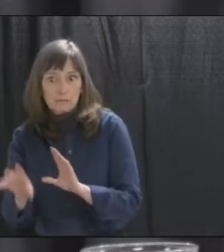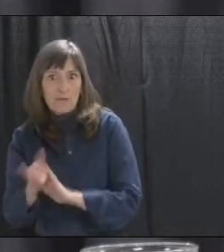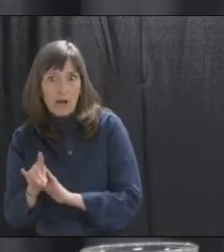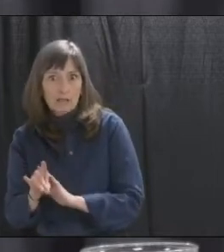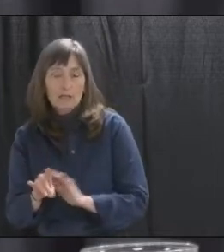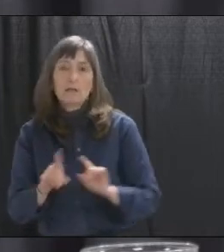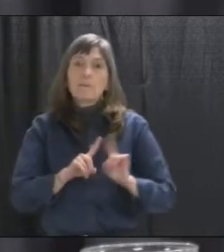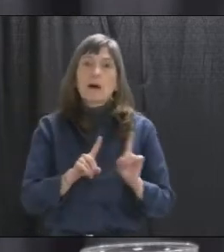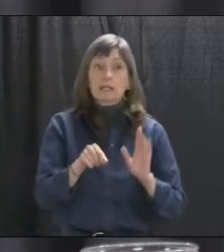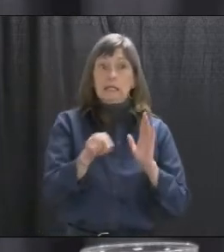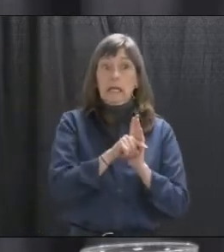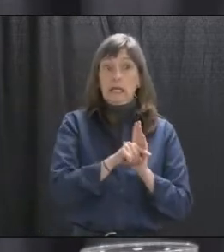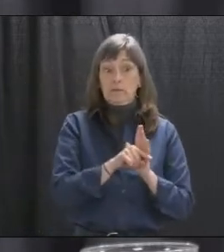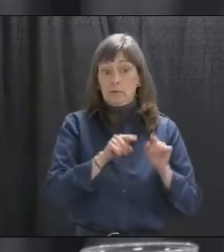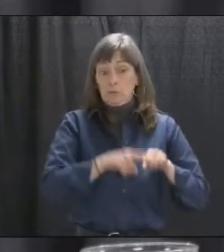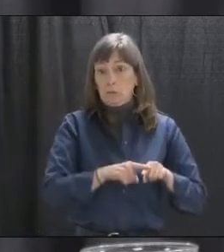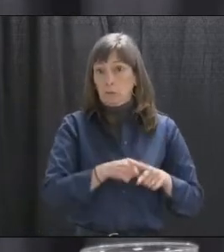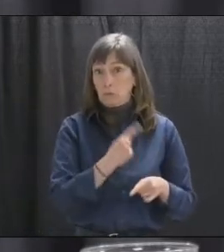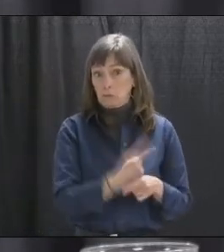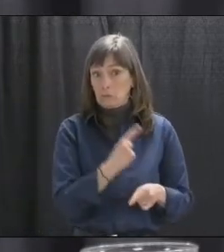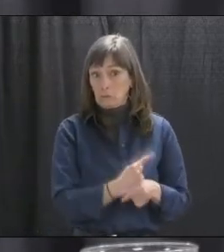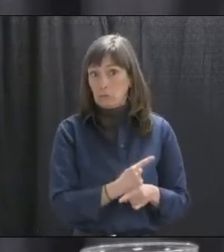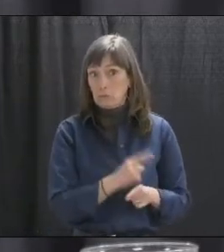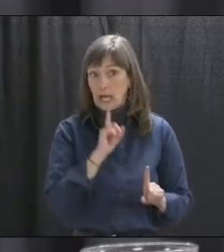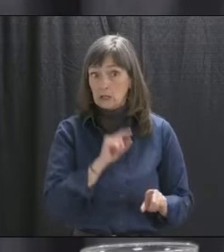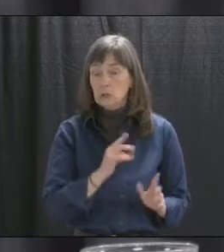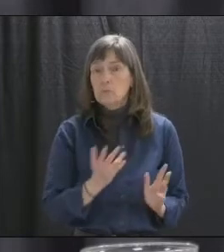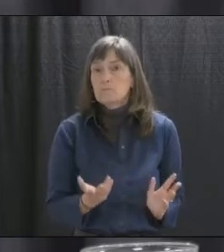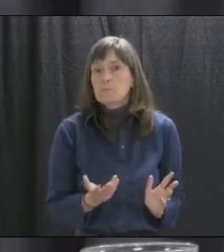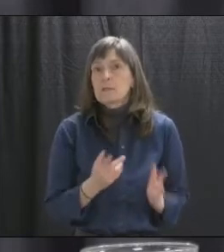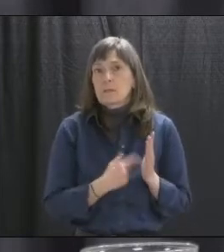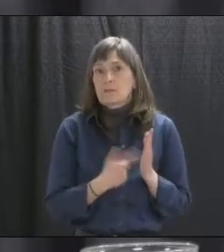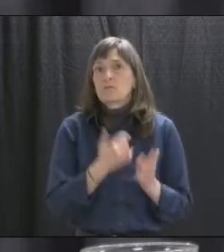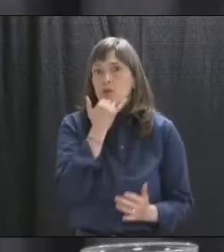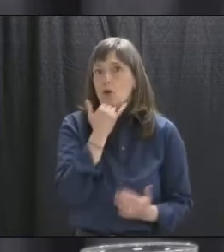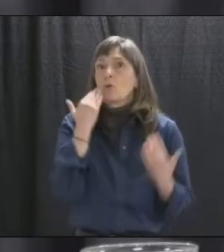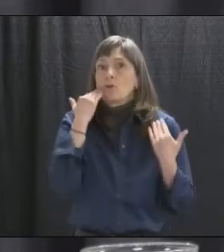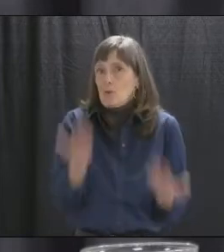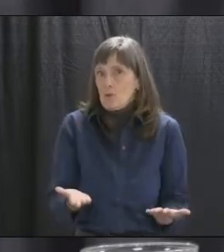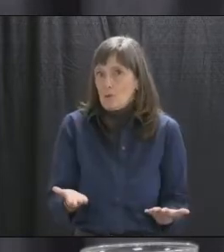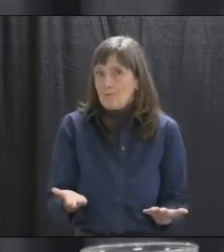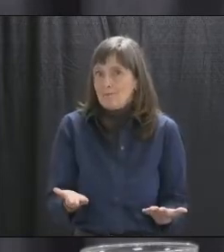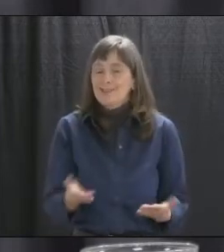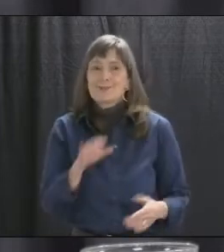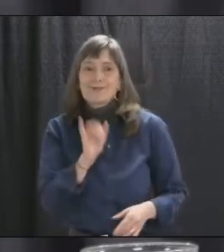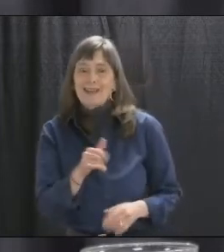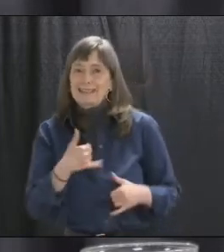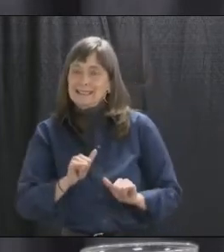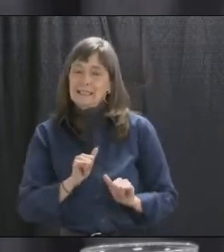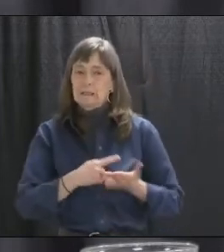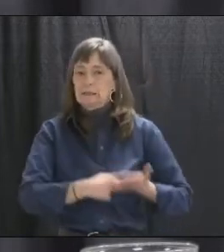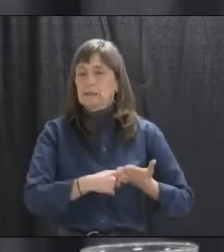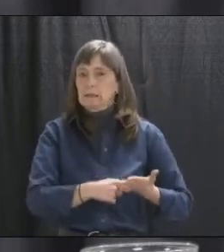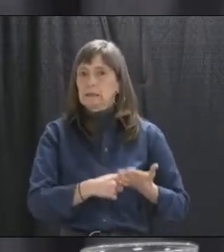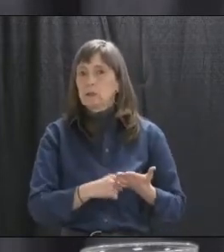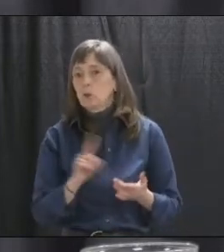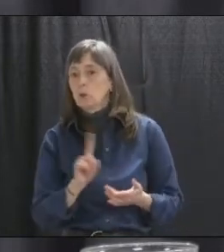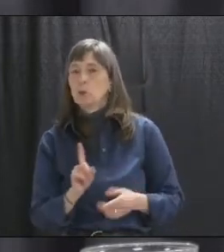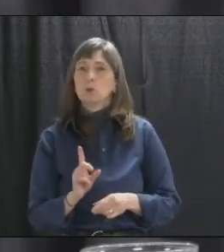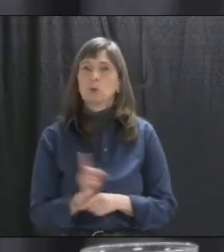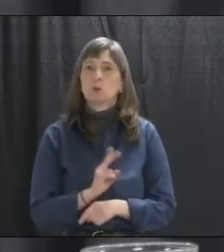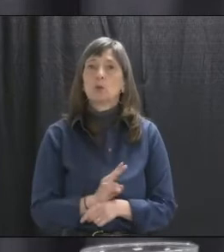that work is complete and we have access to that through BC or Alberta or wherever in the federal government, when that